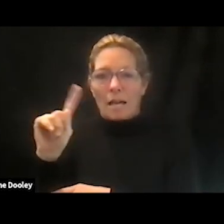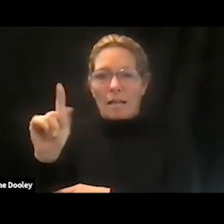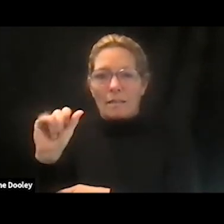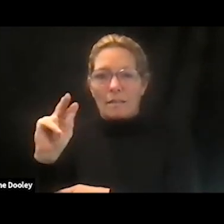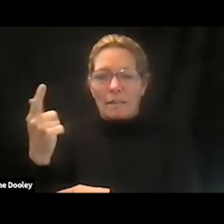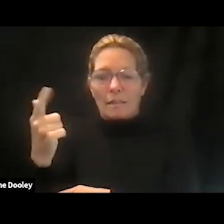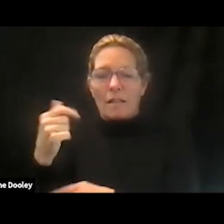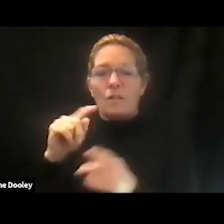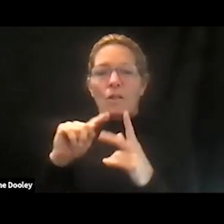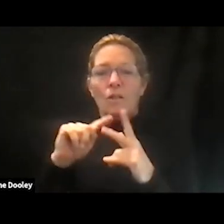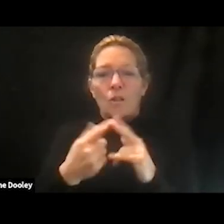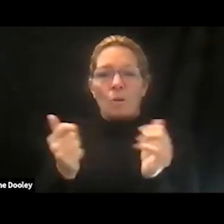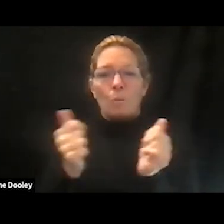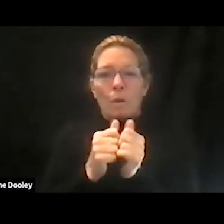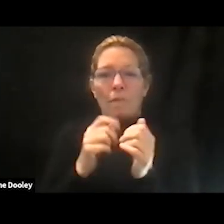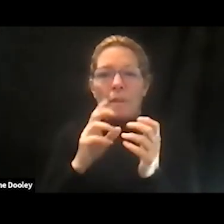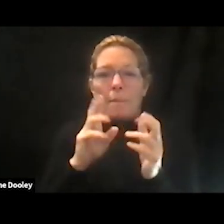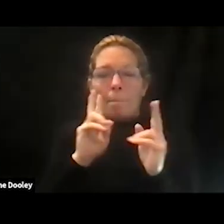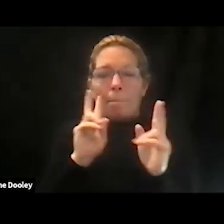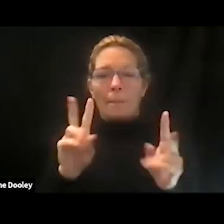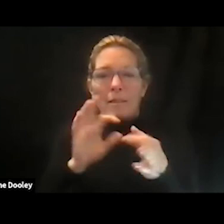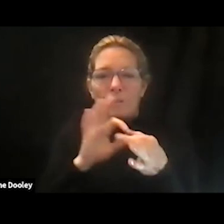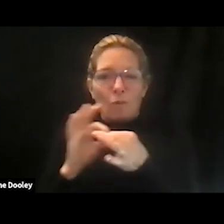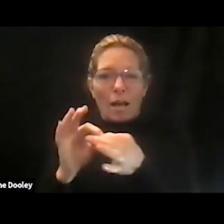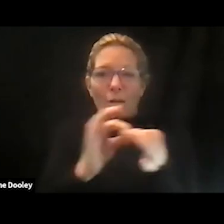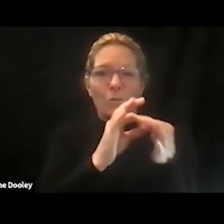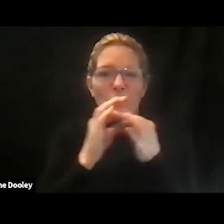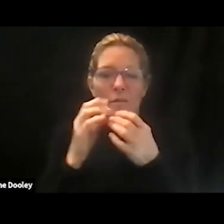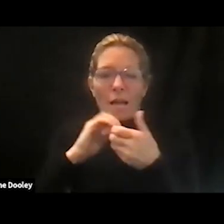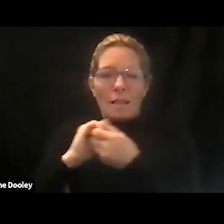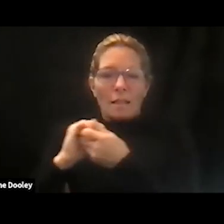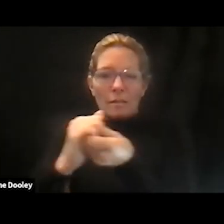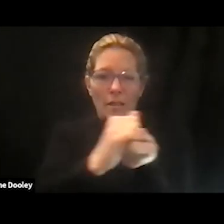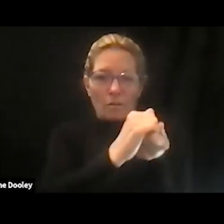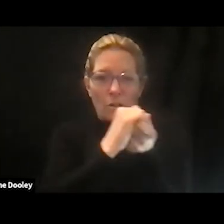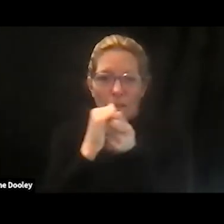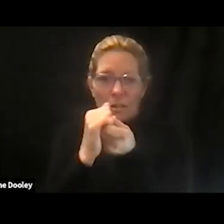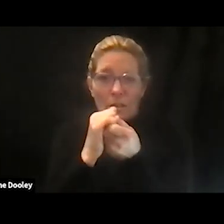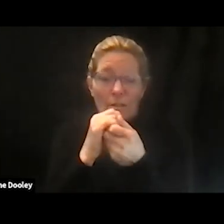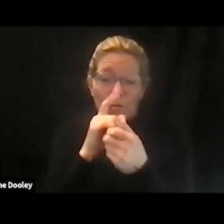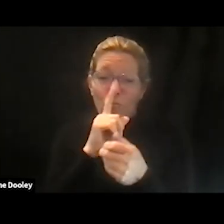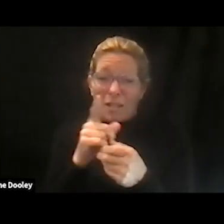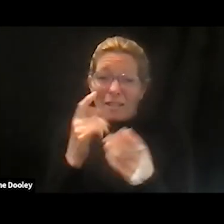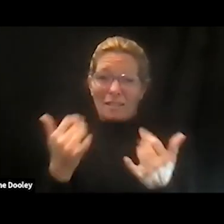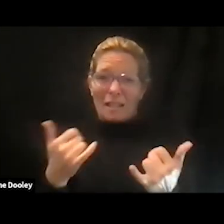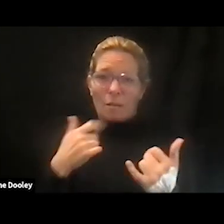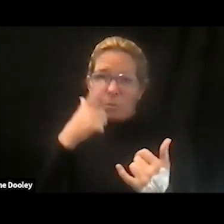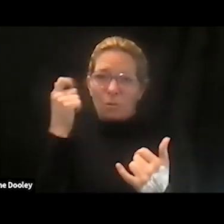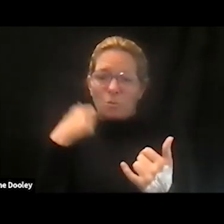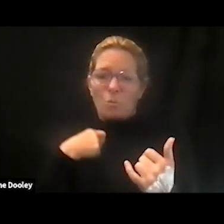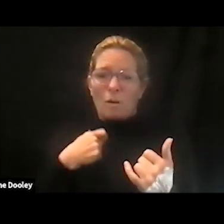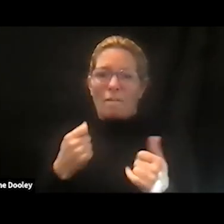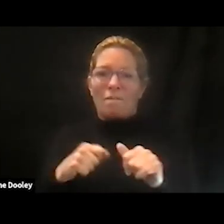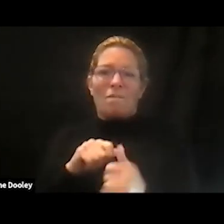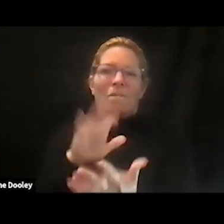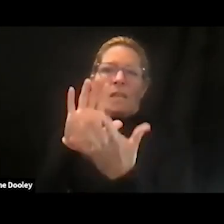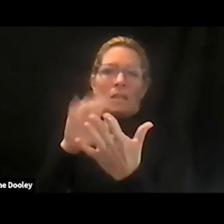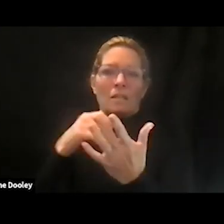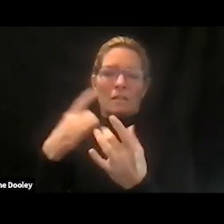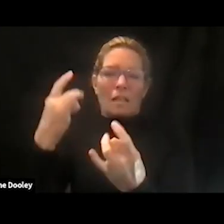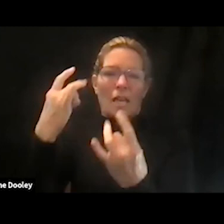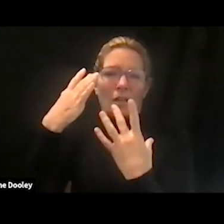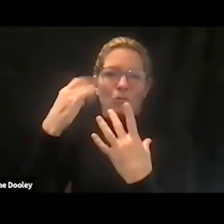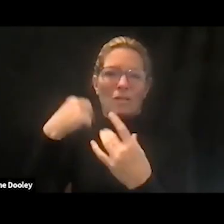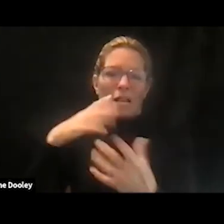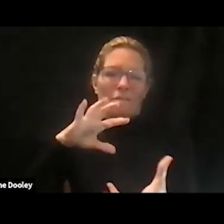around solidarity, which is very true to us in this moment in which we are facing a lot of hatred and violence from white supremacy as a collective